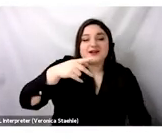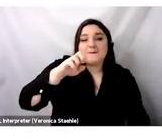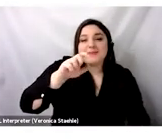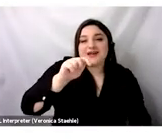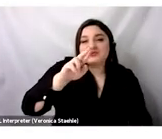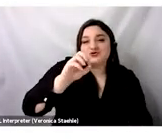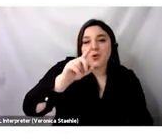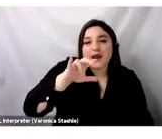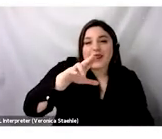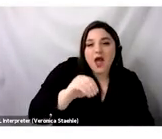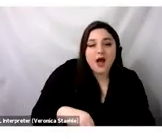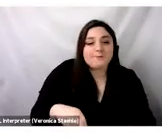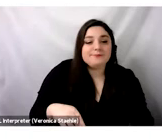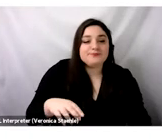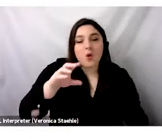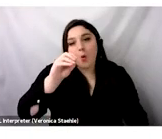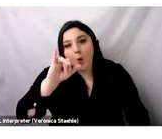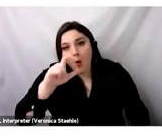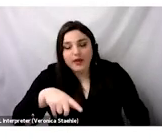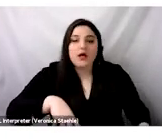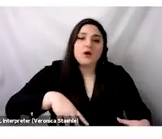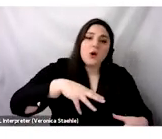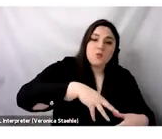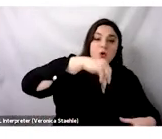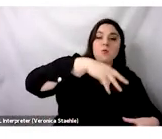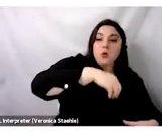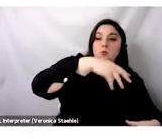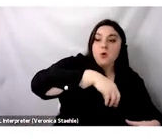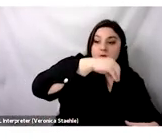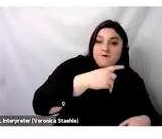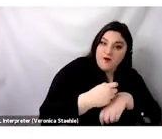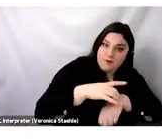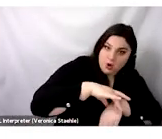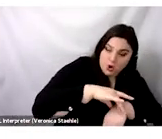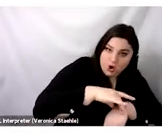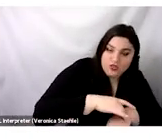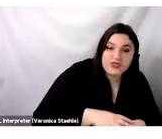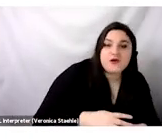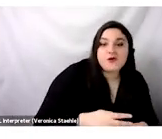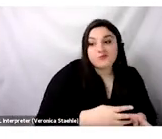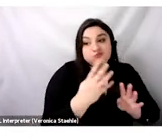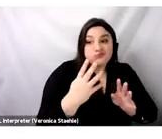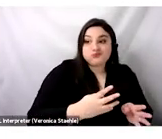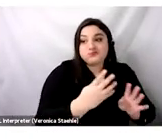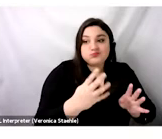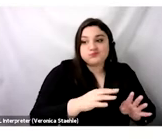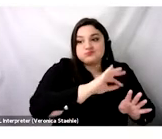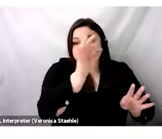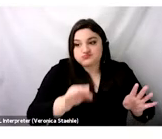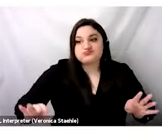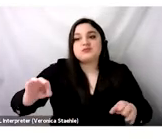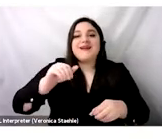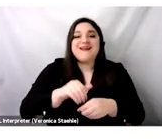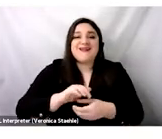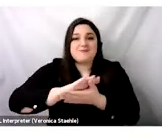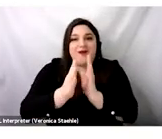then basically through various chemical processes extruded into these pre-production